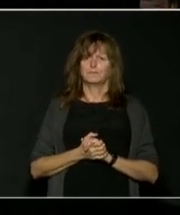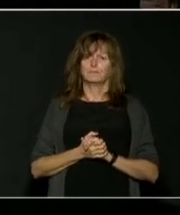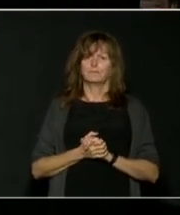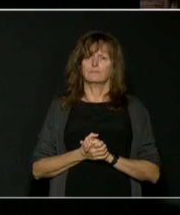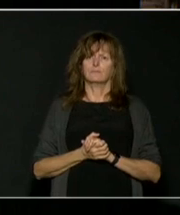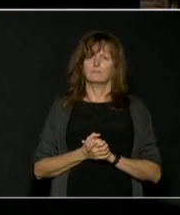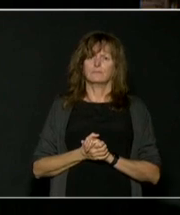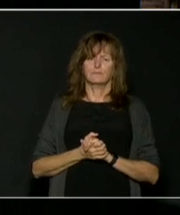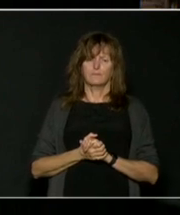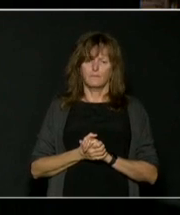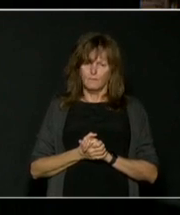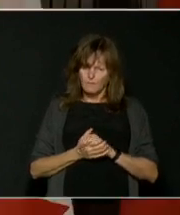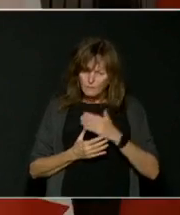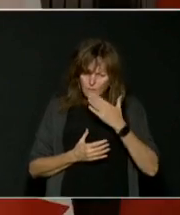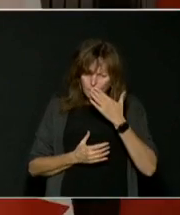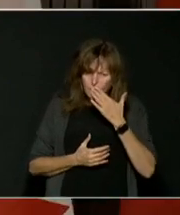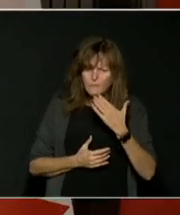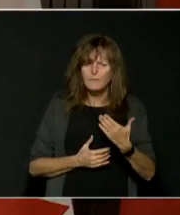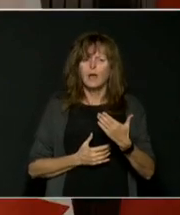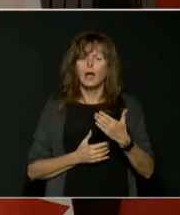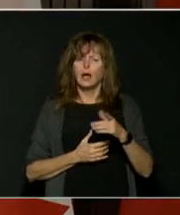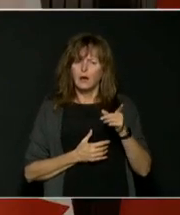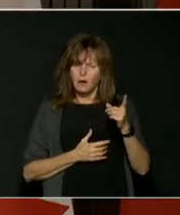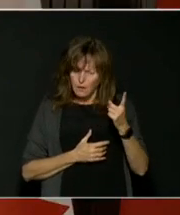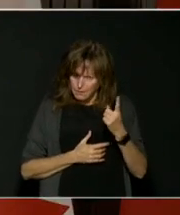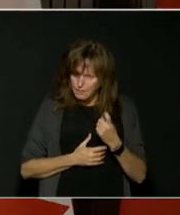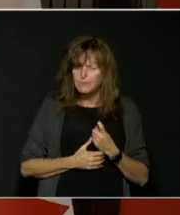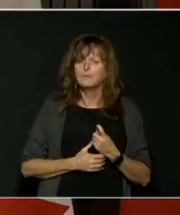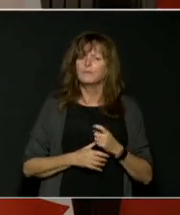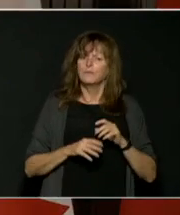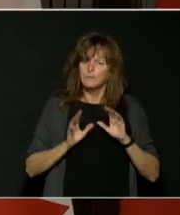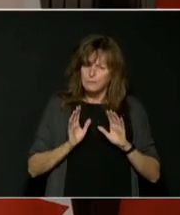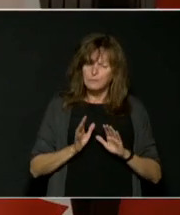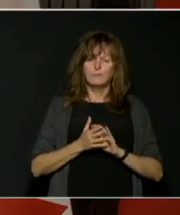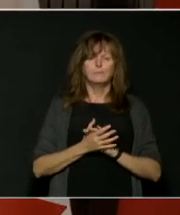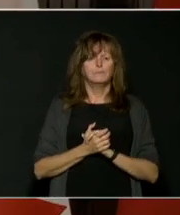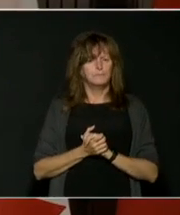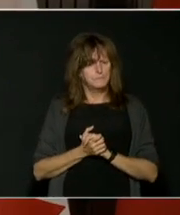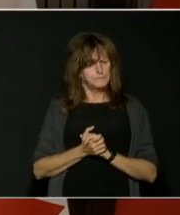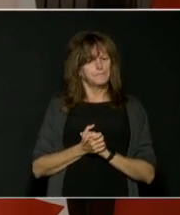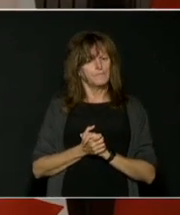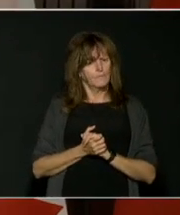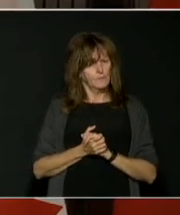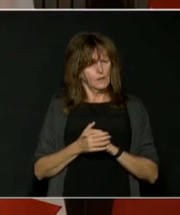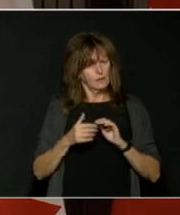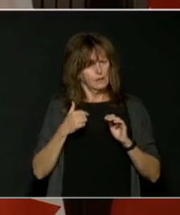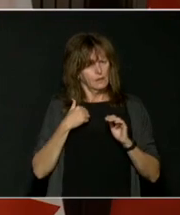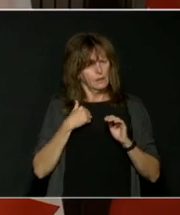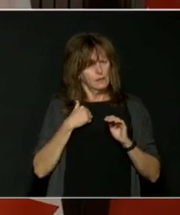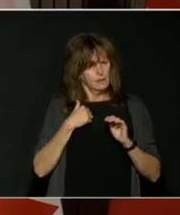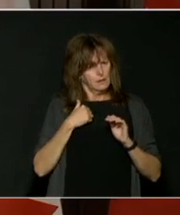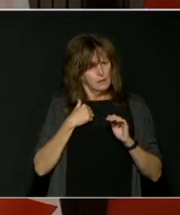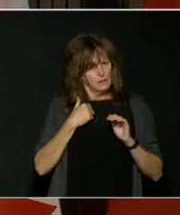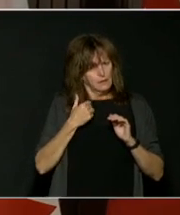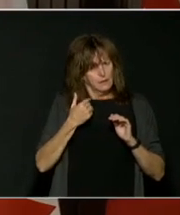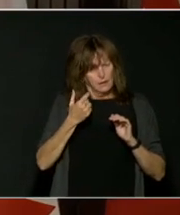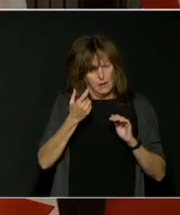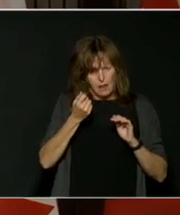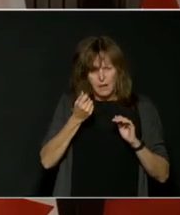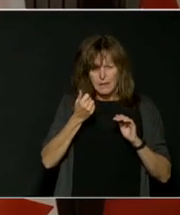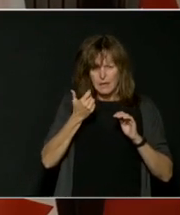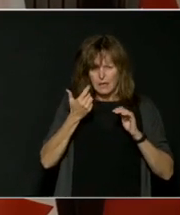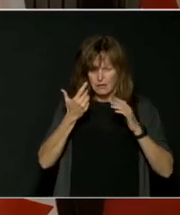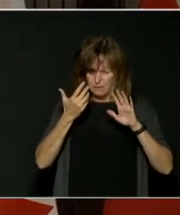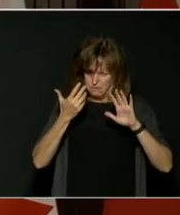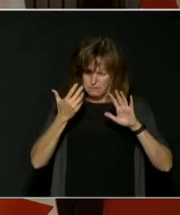Great. Thank you for the question. Thank you, Dr. Yaffe. So I'm going to just pull that question apart a little bit and make sure we understand there's two